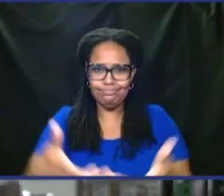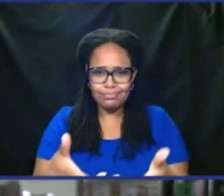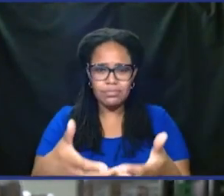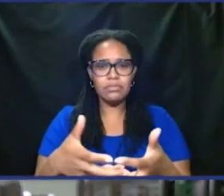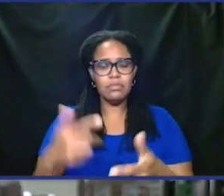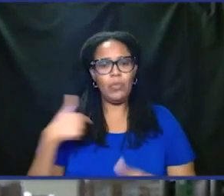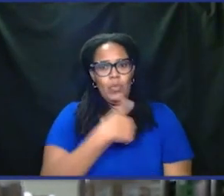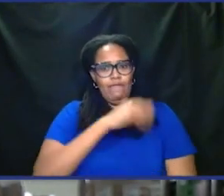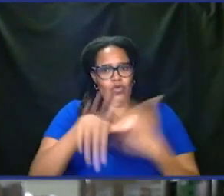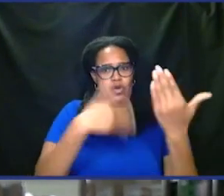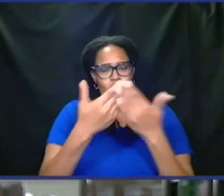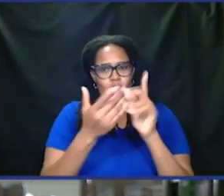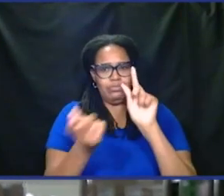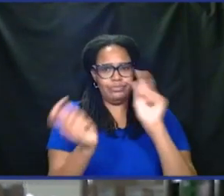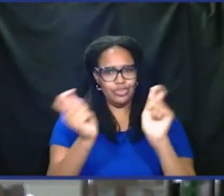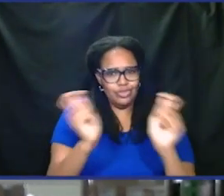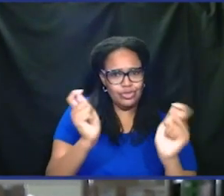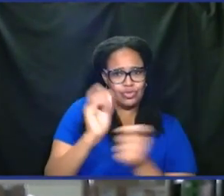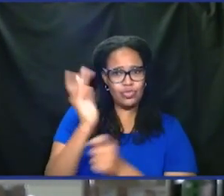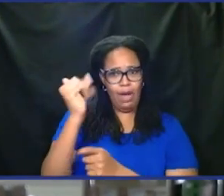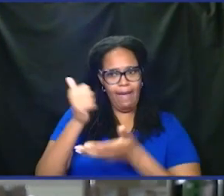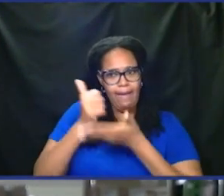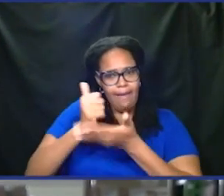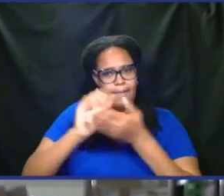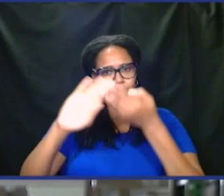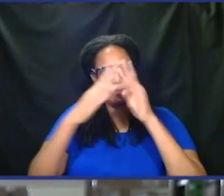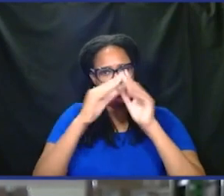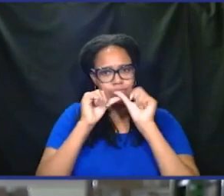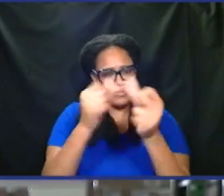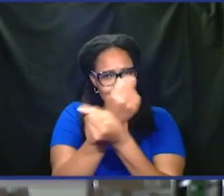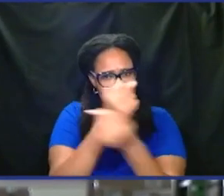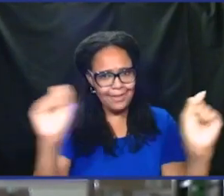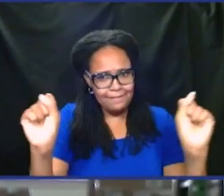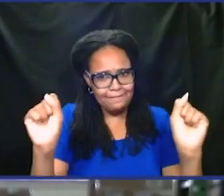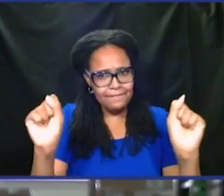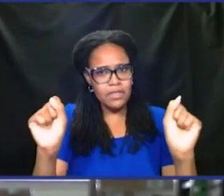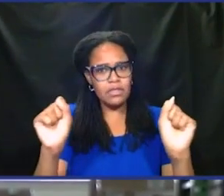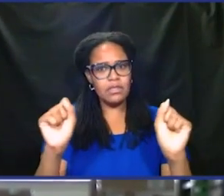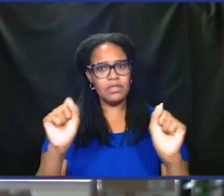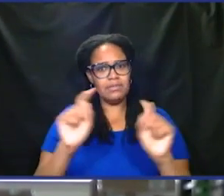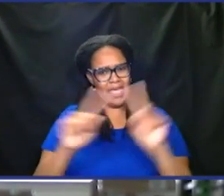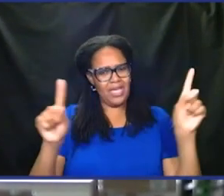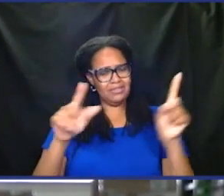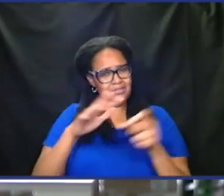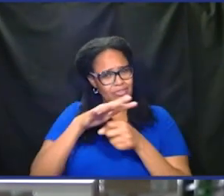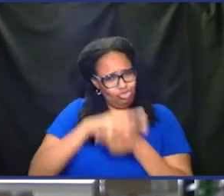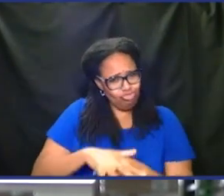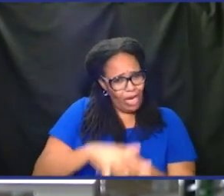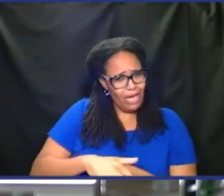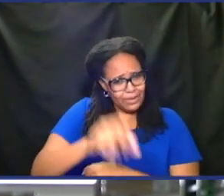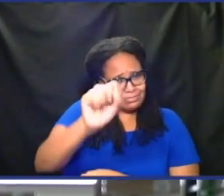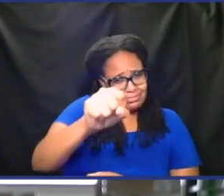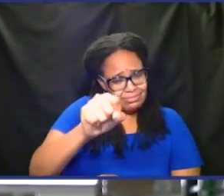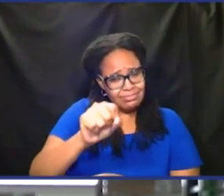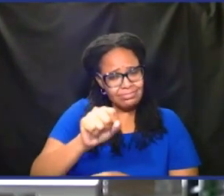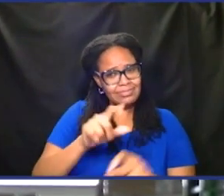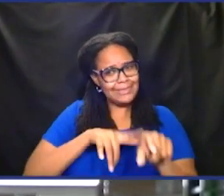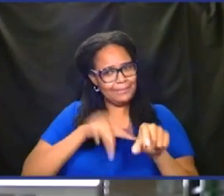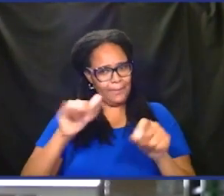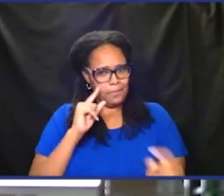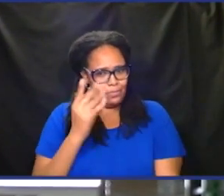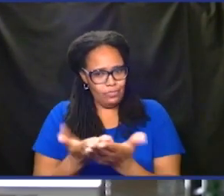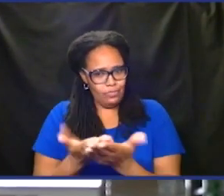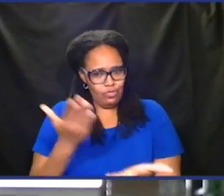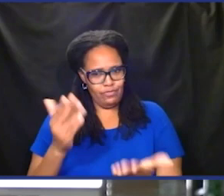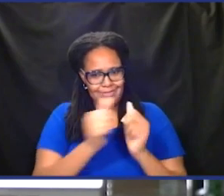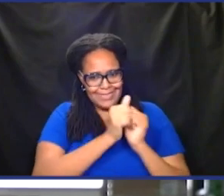keep ourselves and our communities safe. And while it's been incredibly stressful, it's also proof that together we do